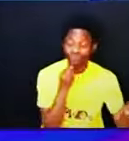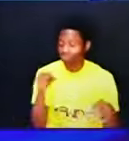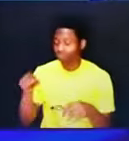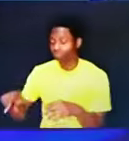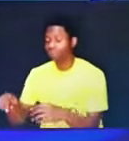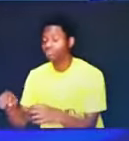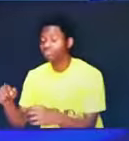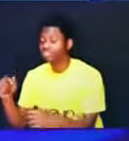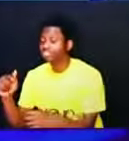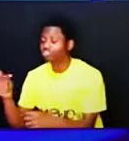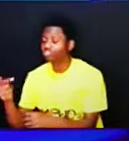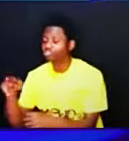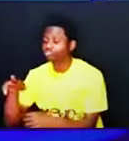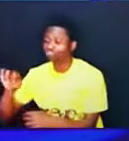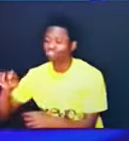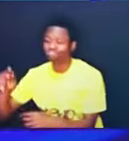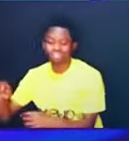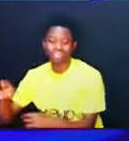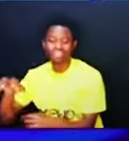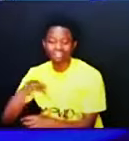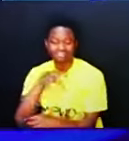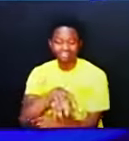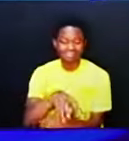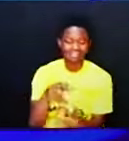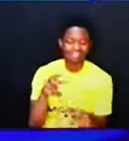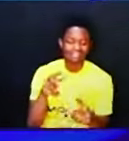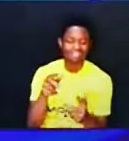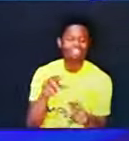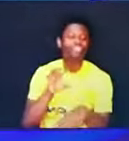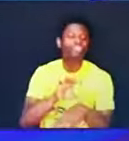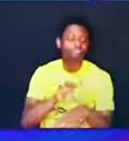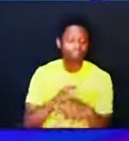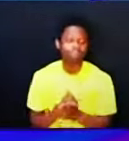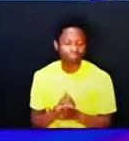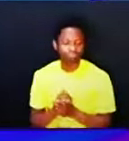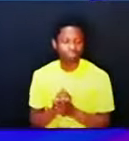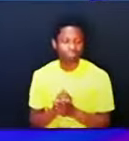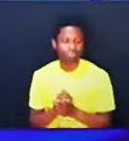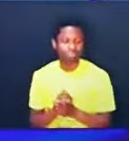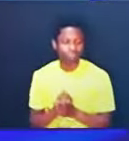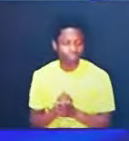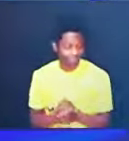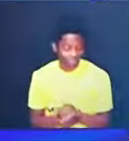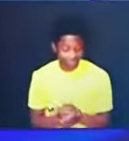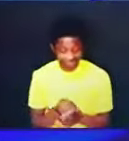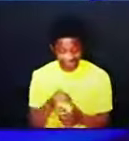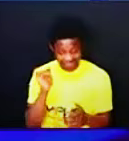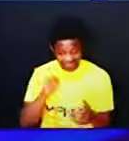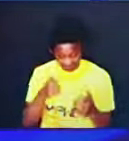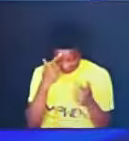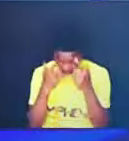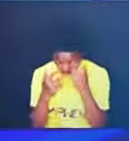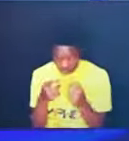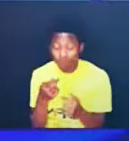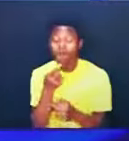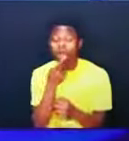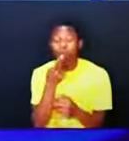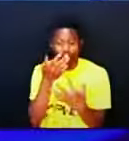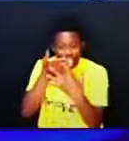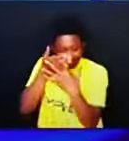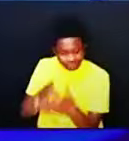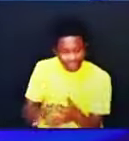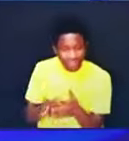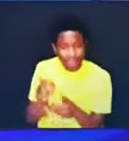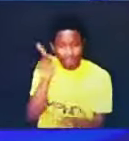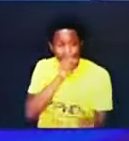Etosumiensan. So here Paul divides all mankind into three classes now. And ya Haydi, and says, Mapo Paul, watching